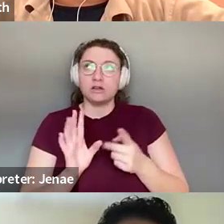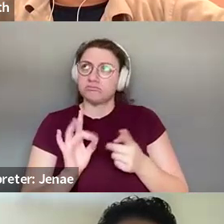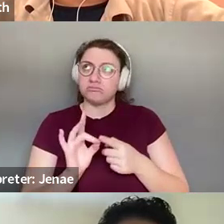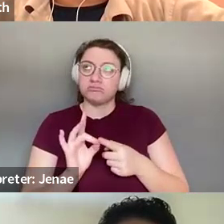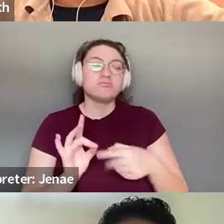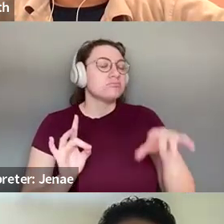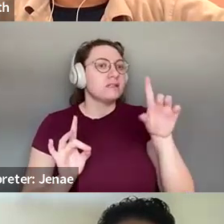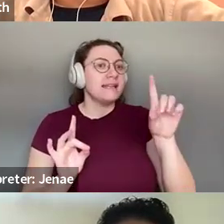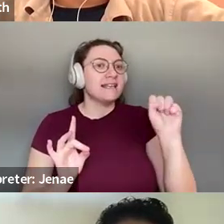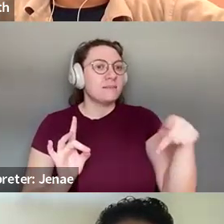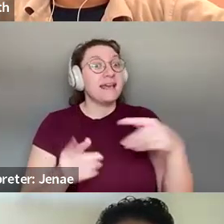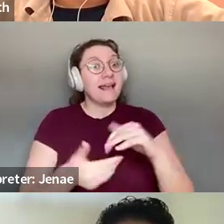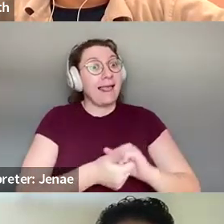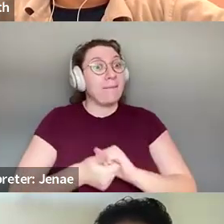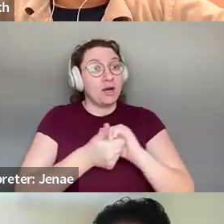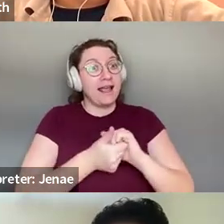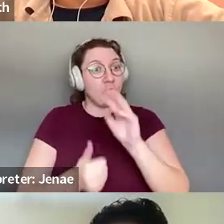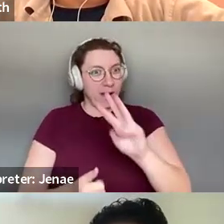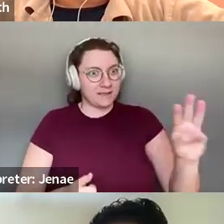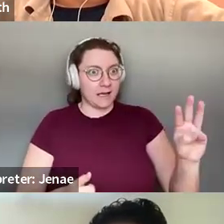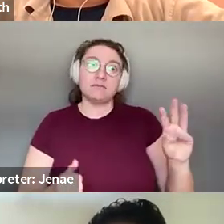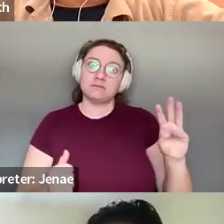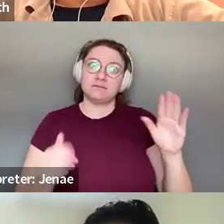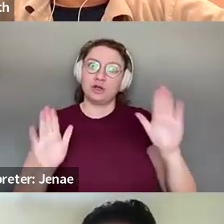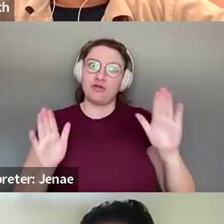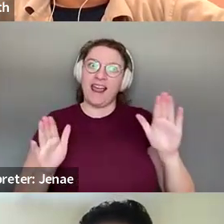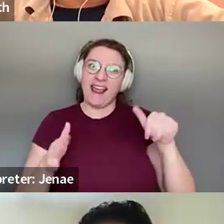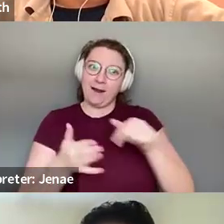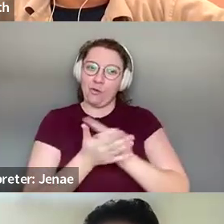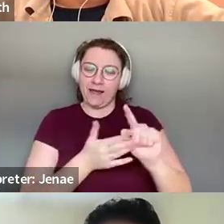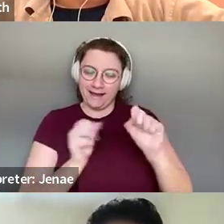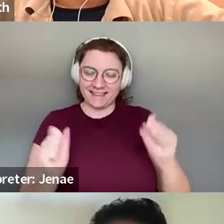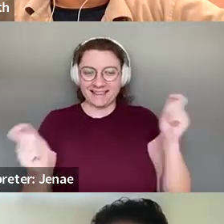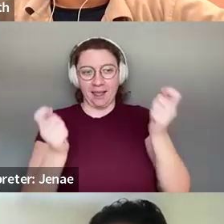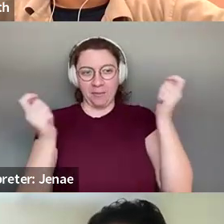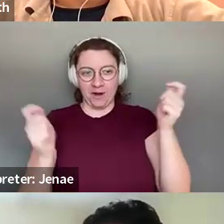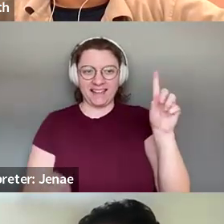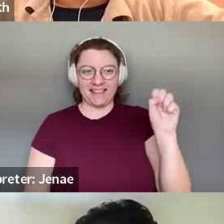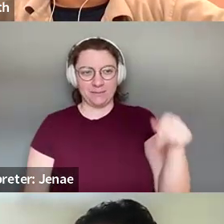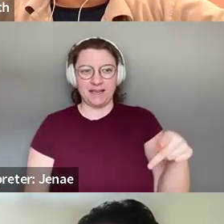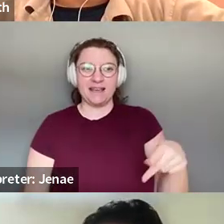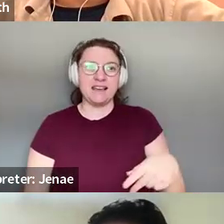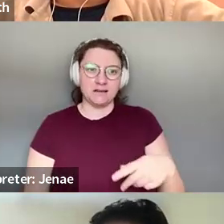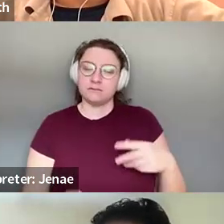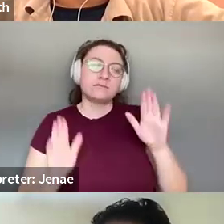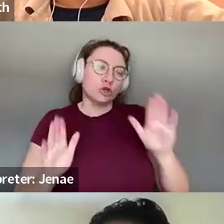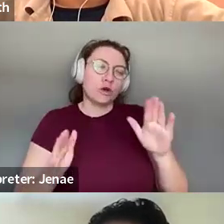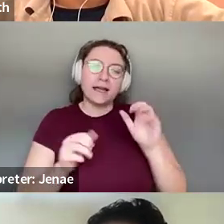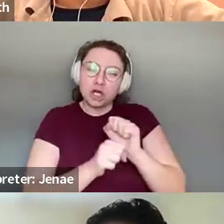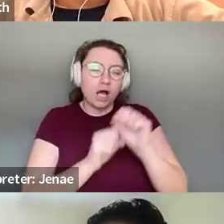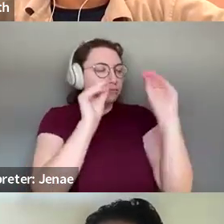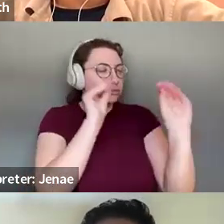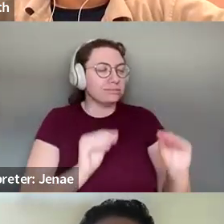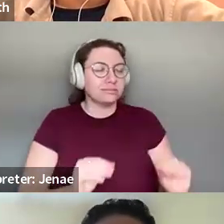a great time to celebrate DSPs this week. And so Carly's been doing a good job with some of the content on the